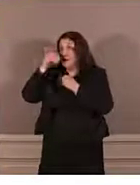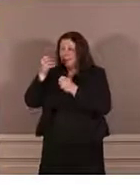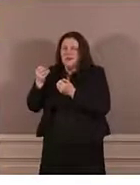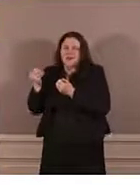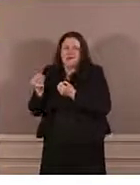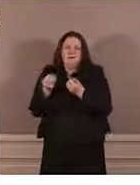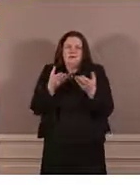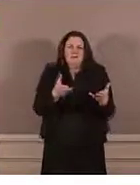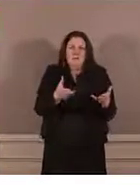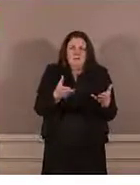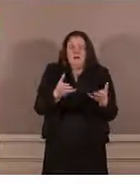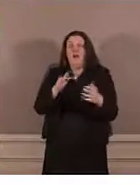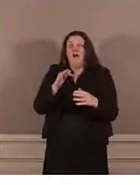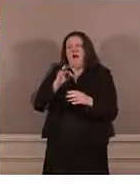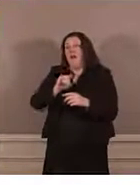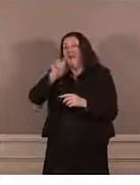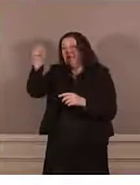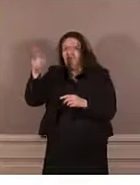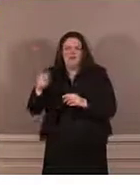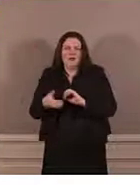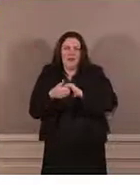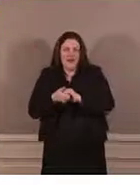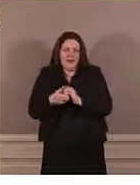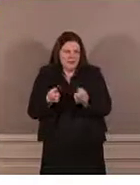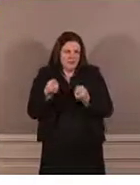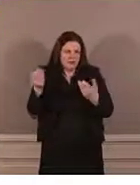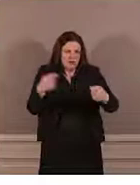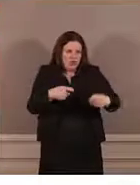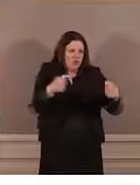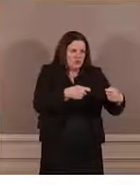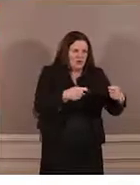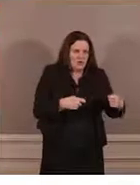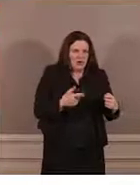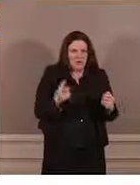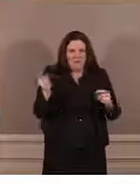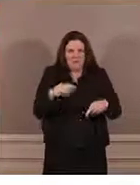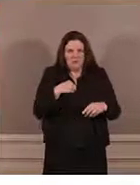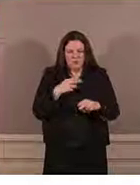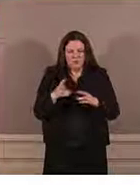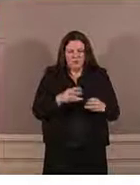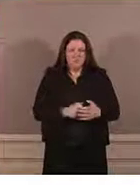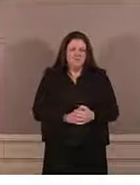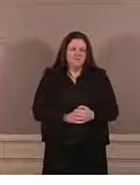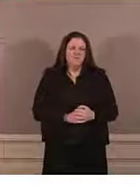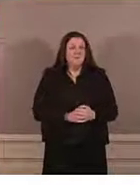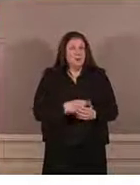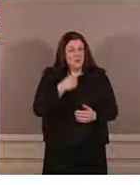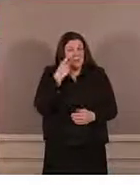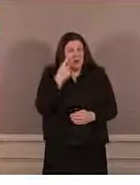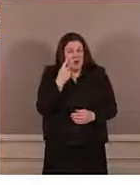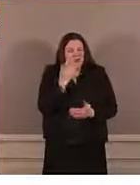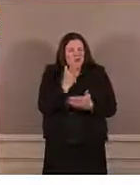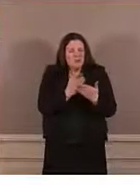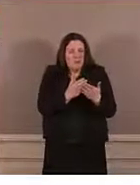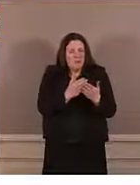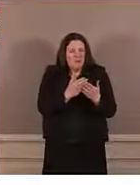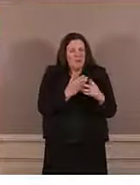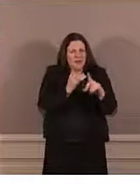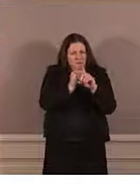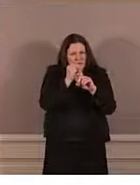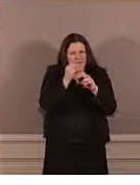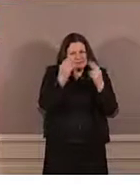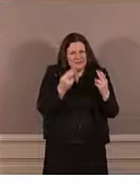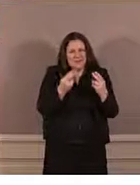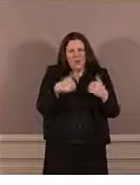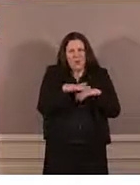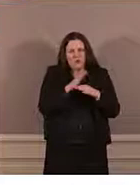gained off-site back to colleagues on their return to work. We did see, however, room for improvement in